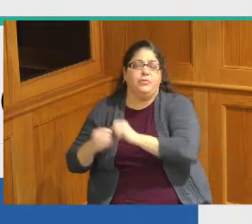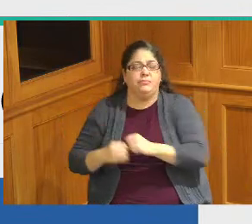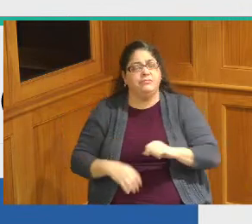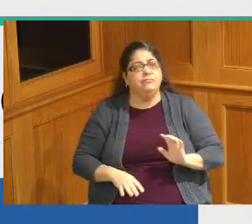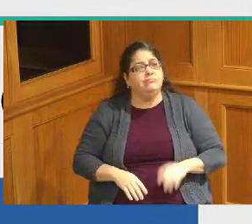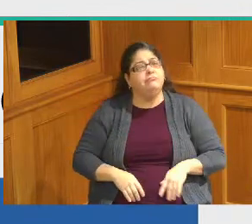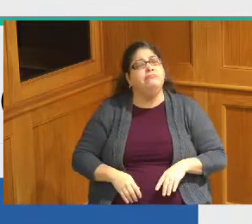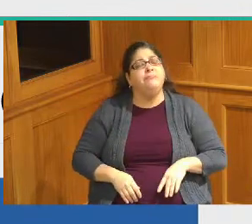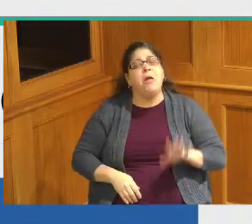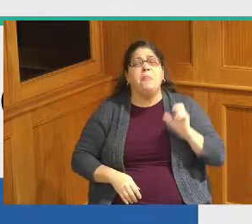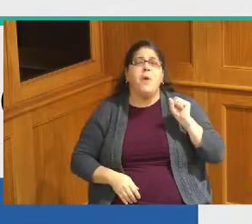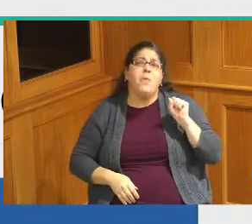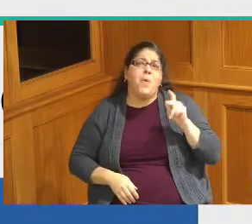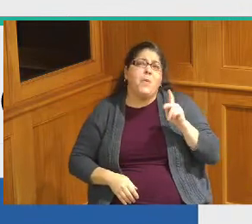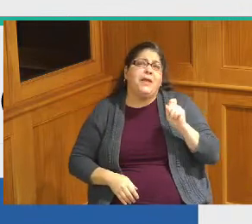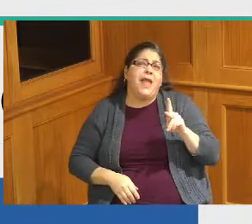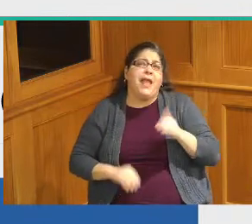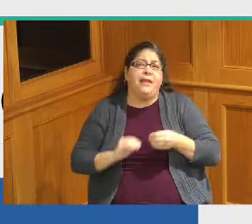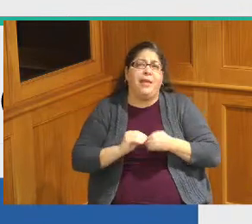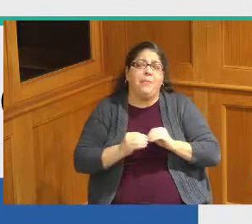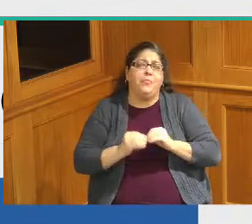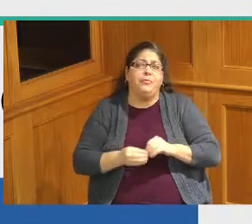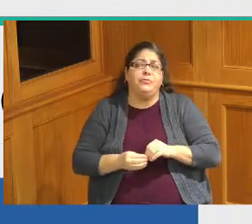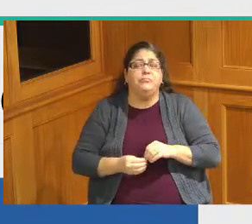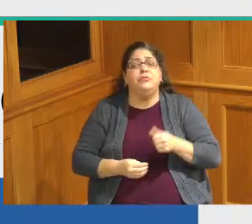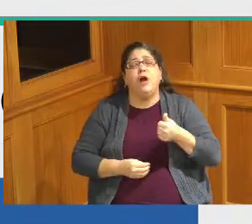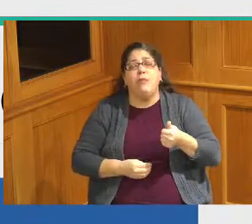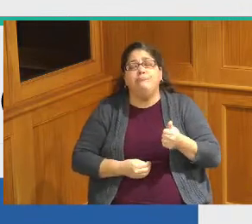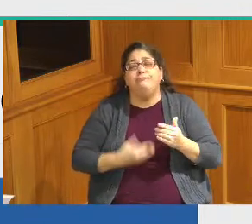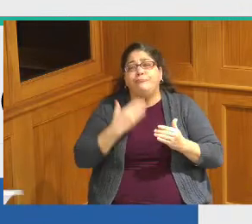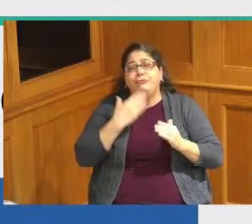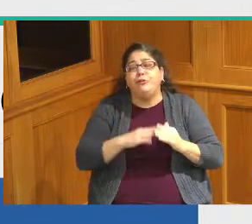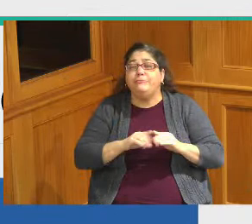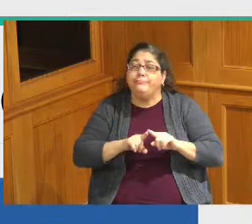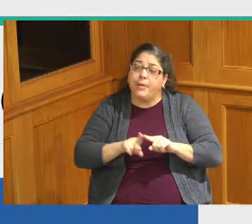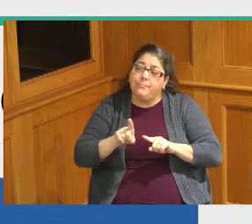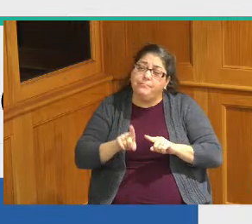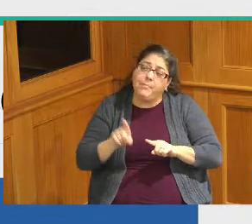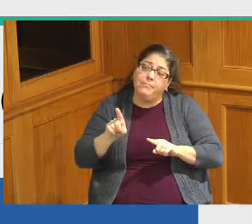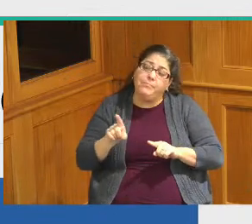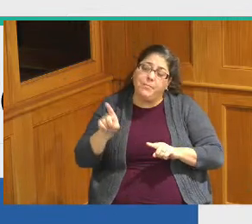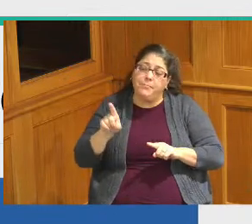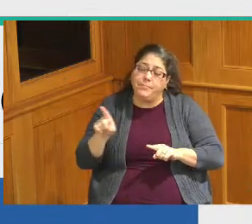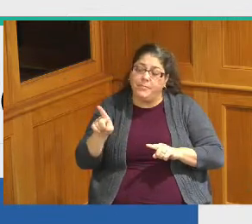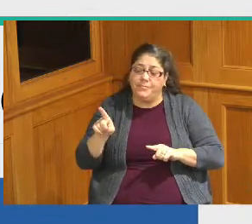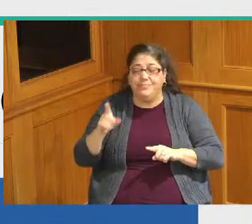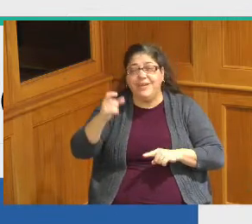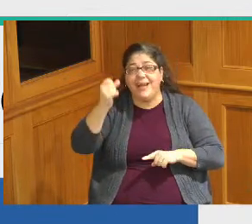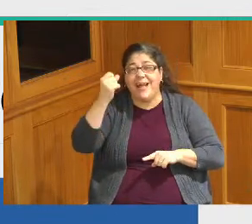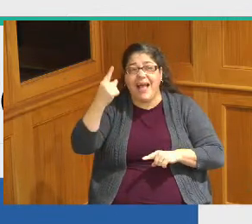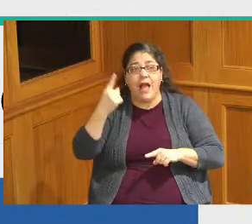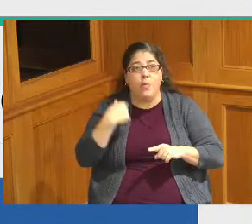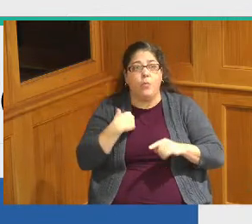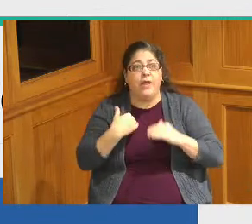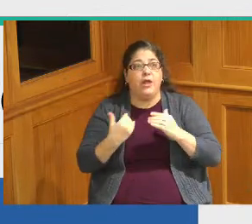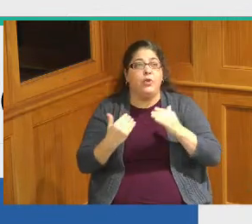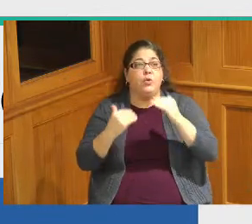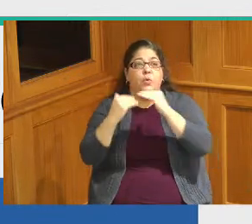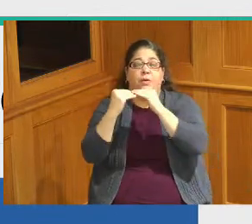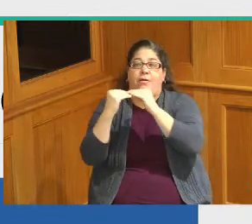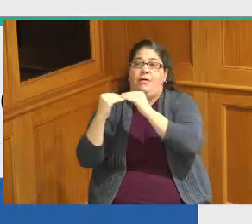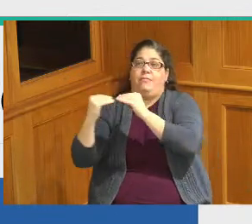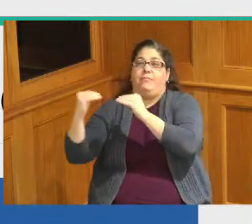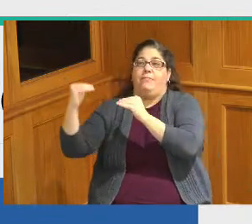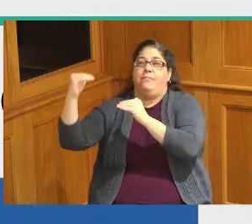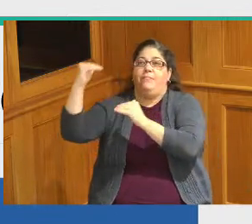are okay. I mean, it shows some good direction, but we're going into a new level now, and that's why I'm